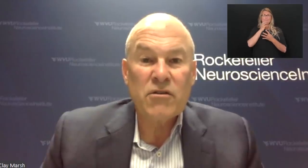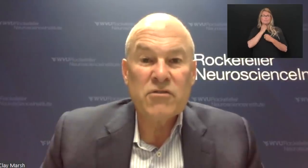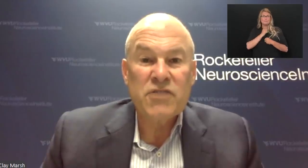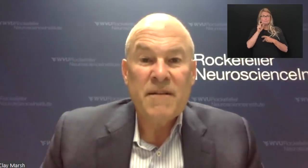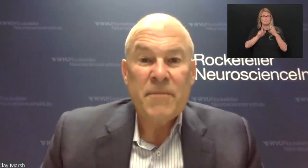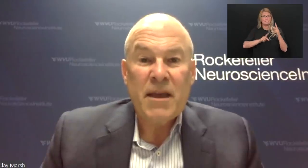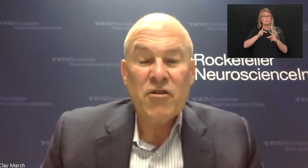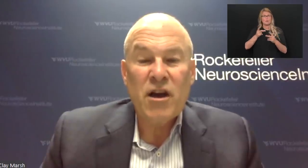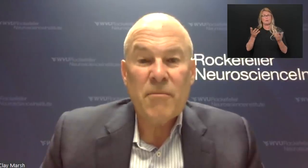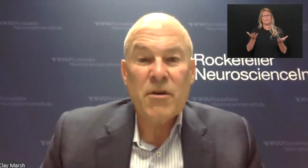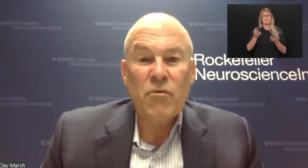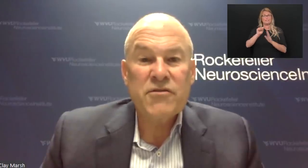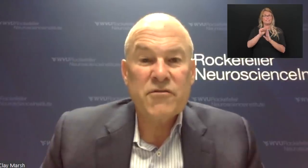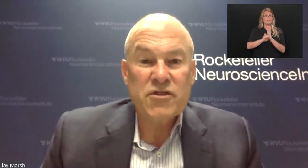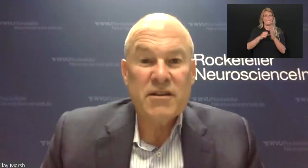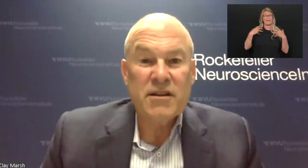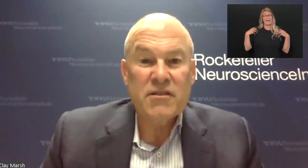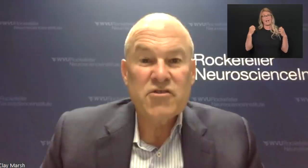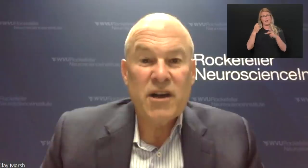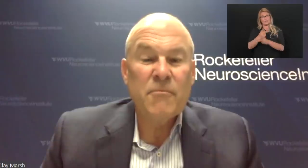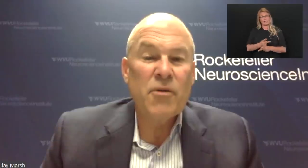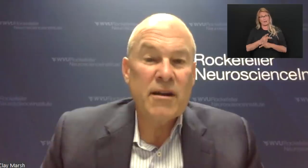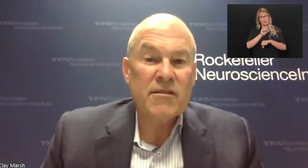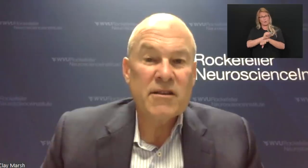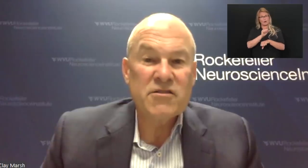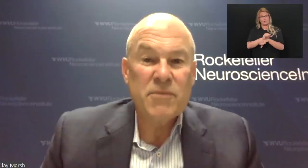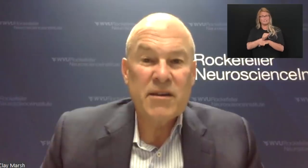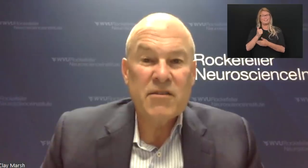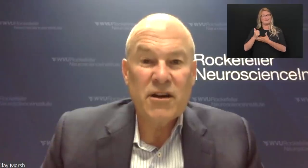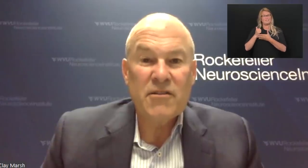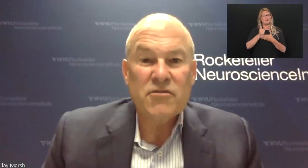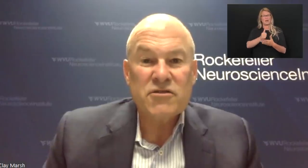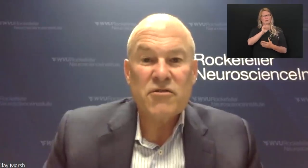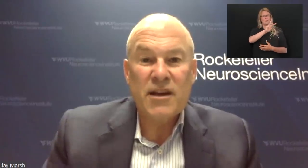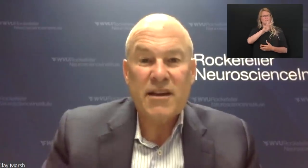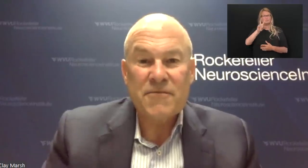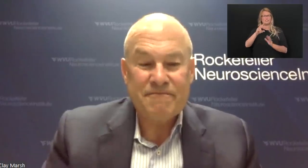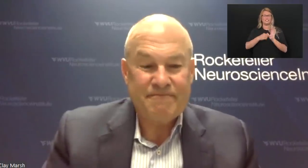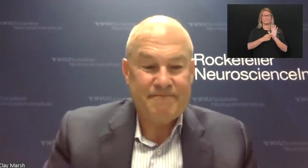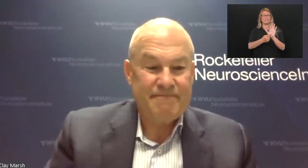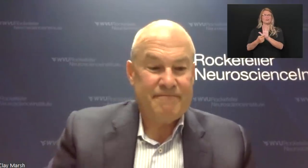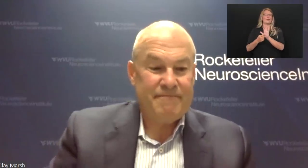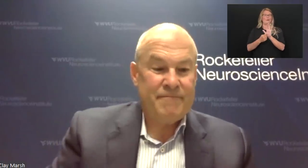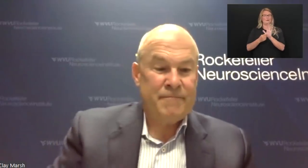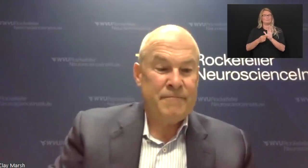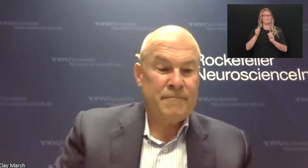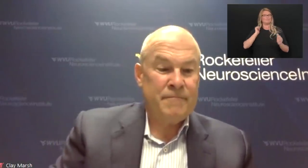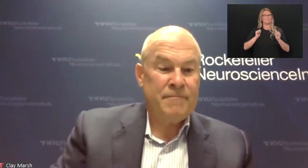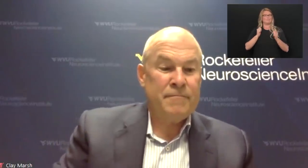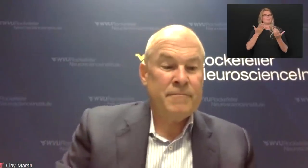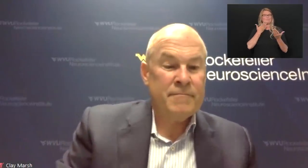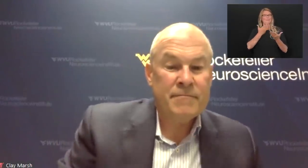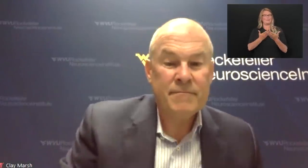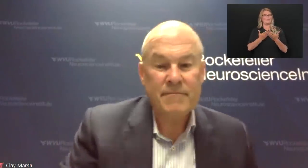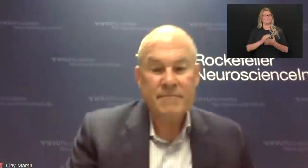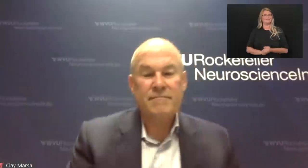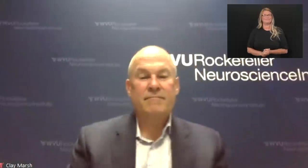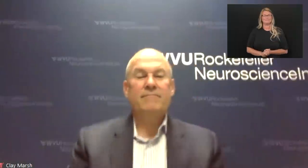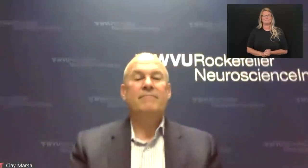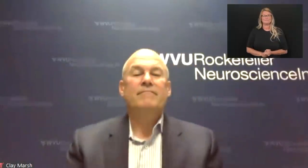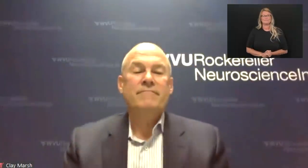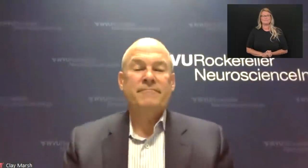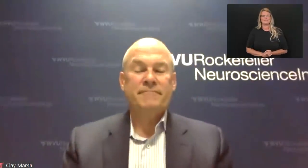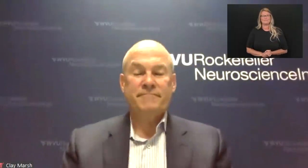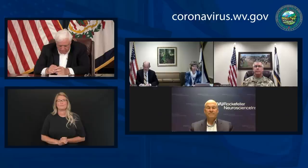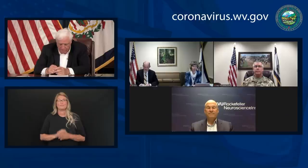workers, workers, and you're helping West Virginia shine brightly as a beacon to others. thank you. All right. Thank you, Dr. Marsh.